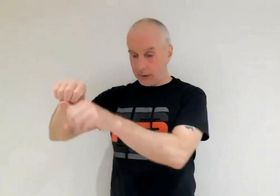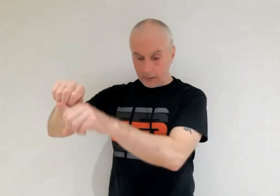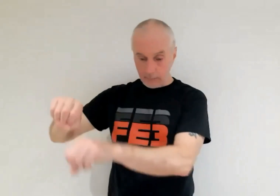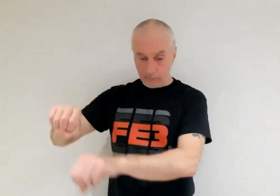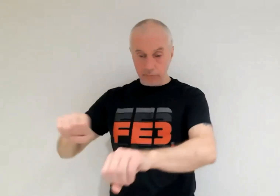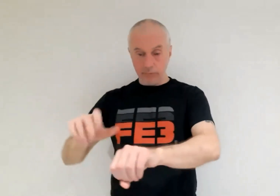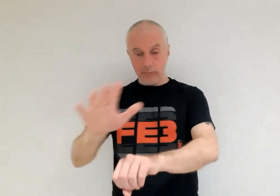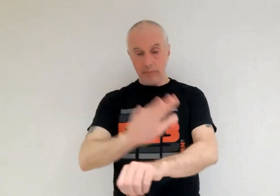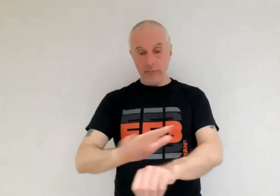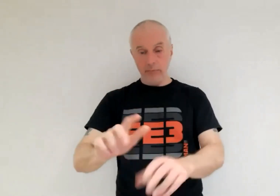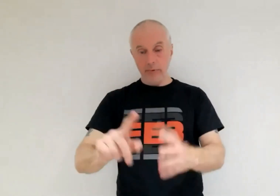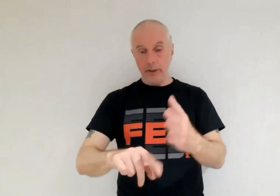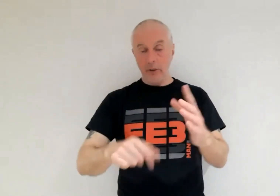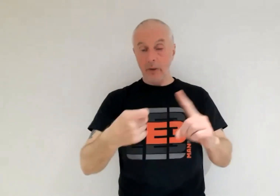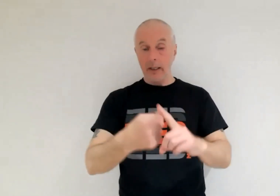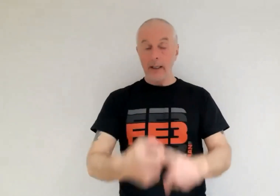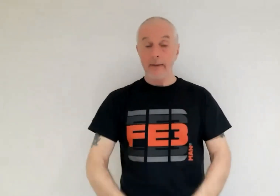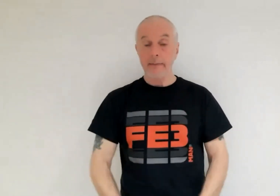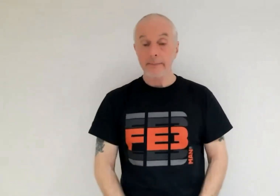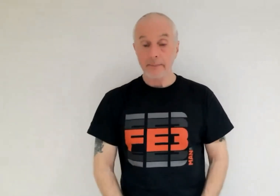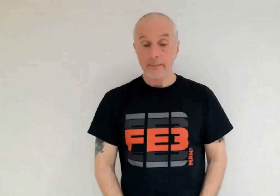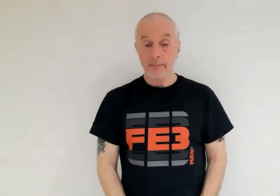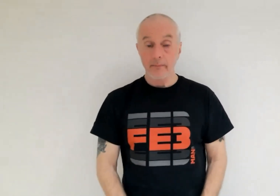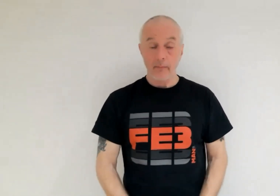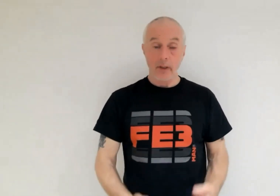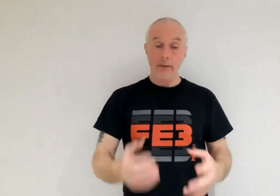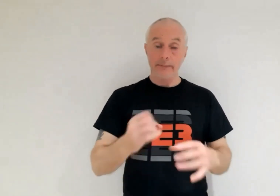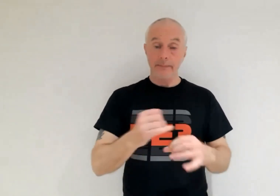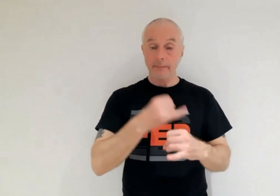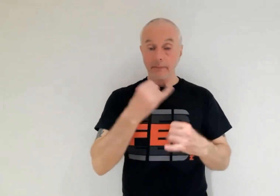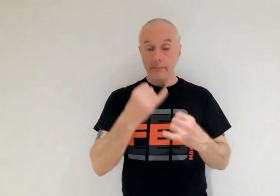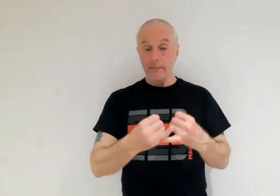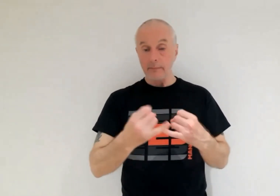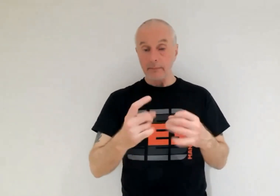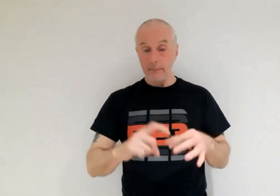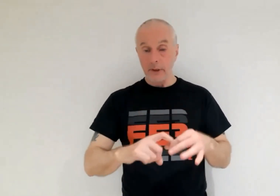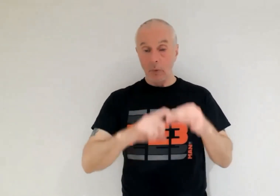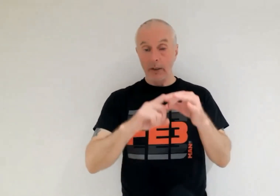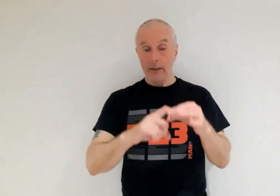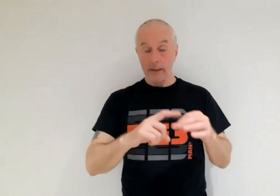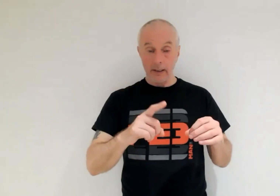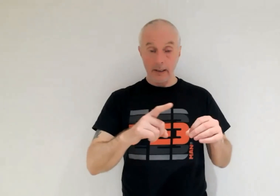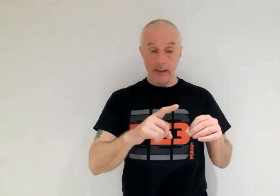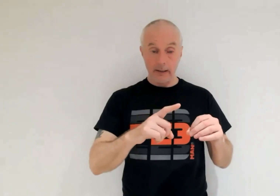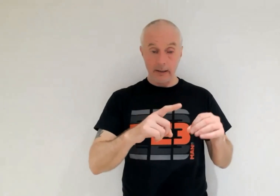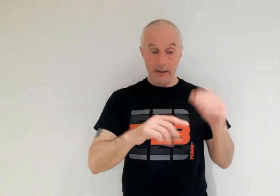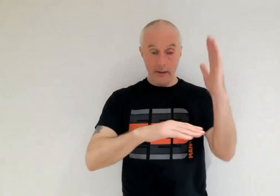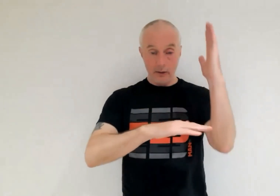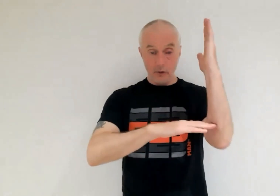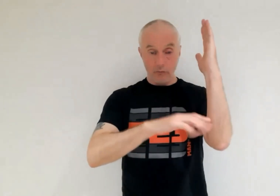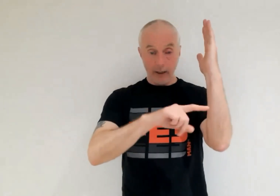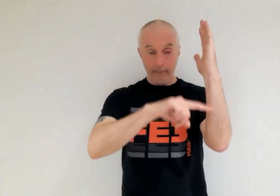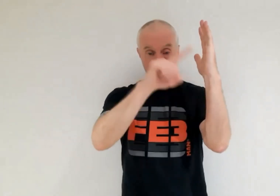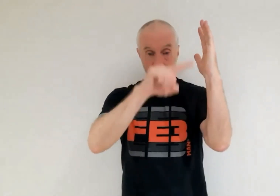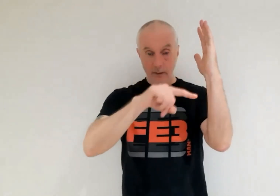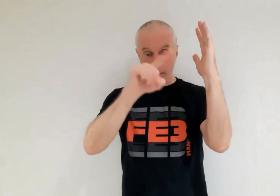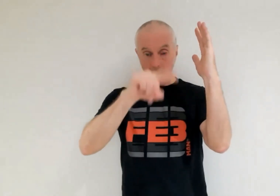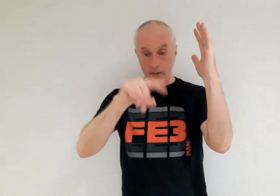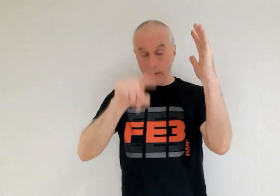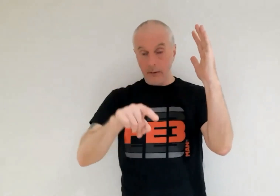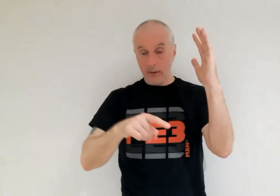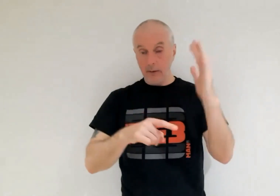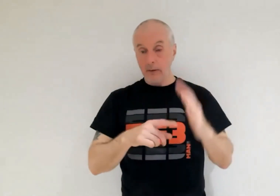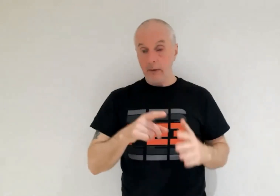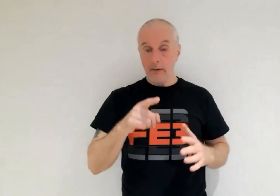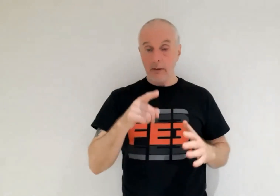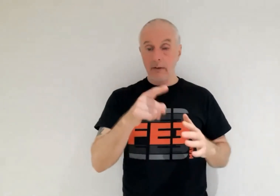And if you look at gas quality graphs, what matters is the WOBE number, which is a